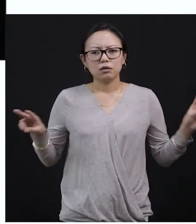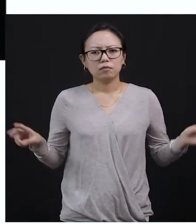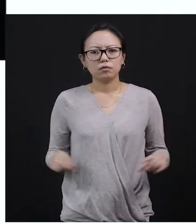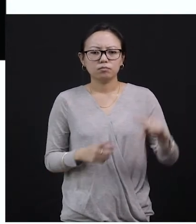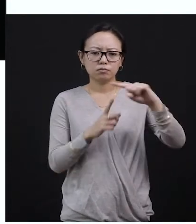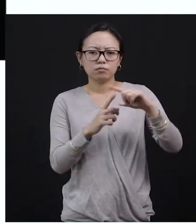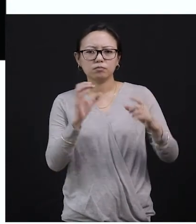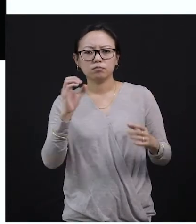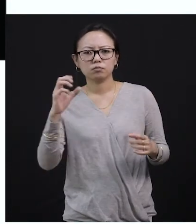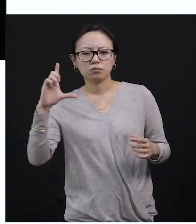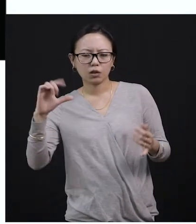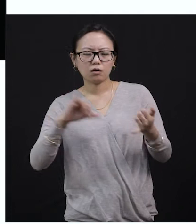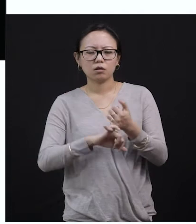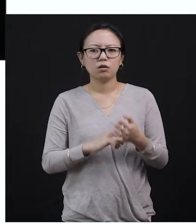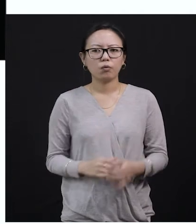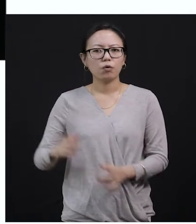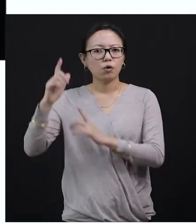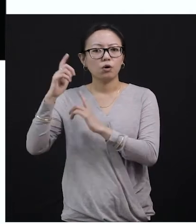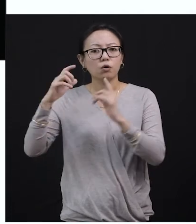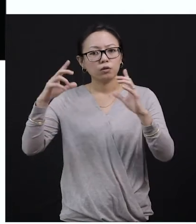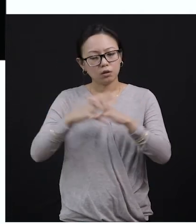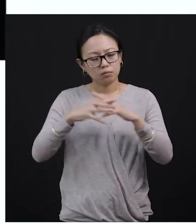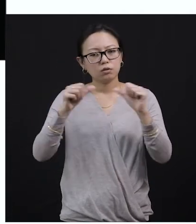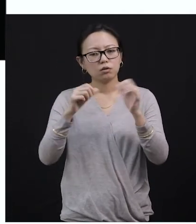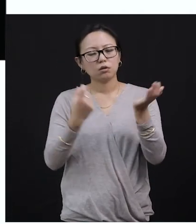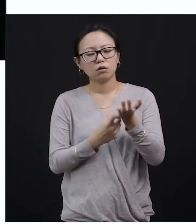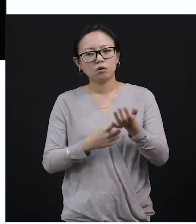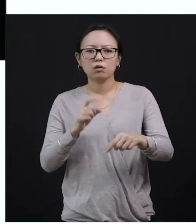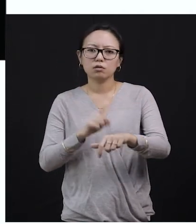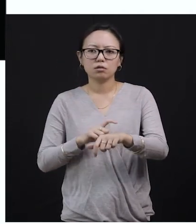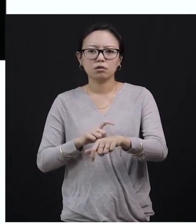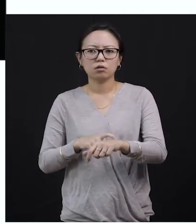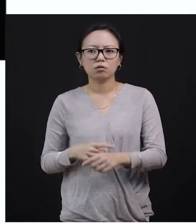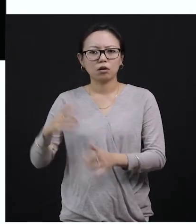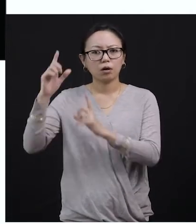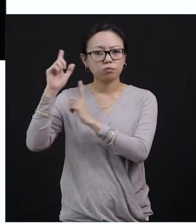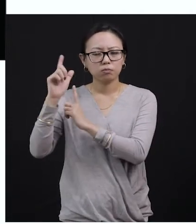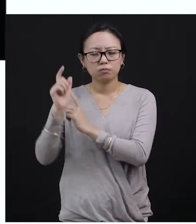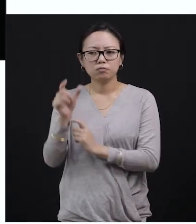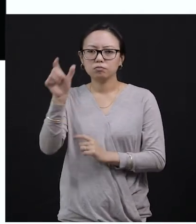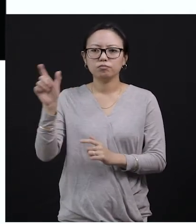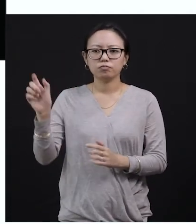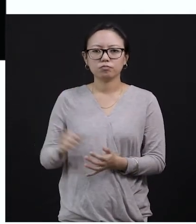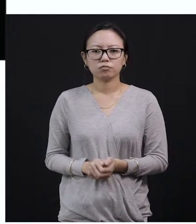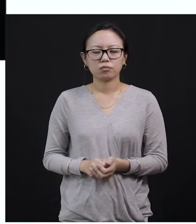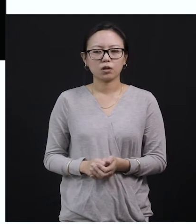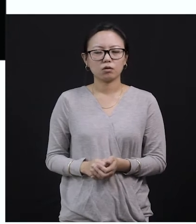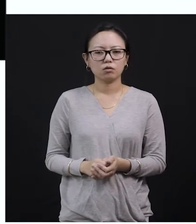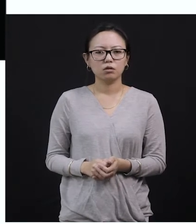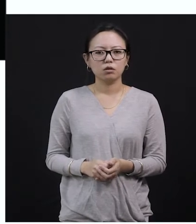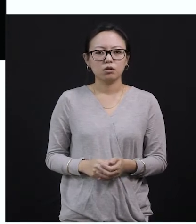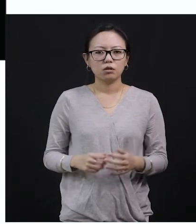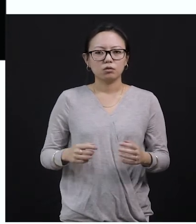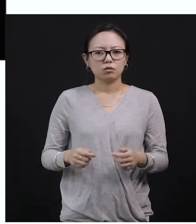Even for hunting or even for war, when they used these iron tools, it was more powerful, I would say, right? Then